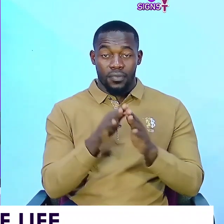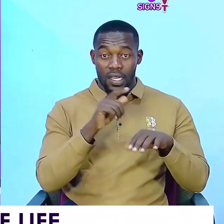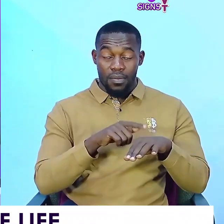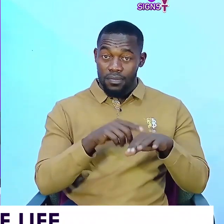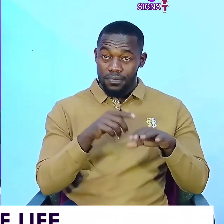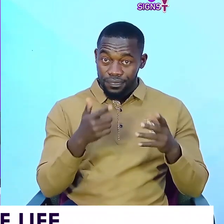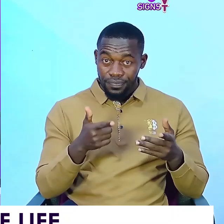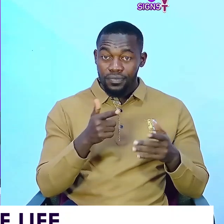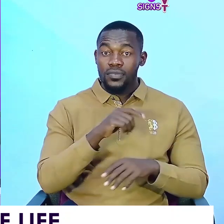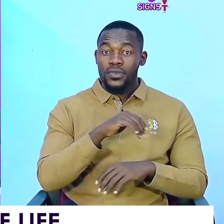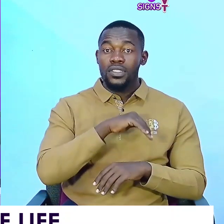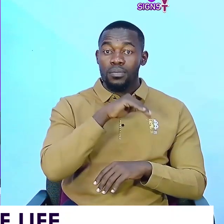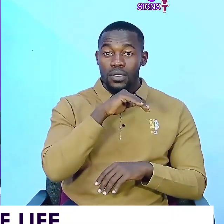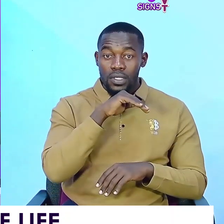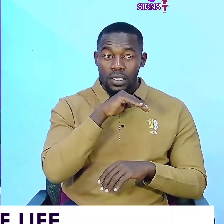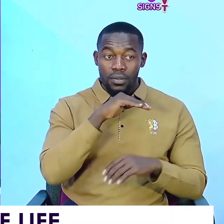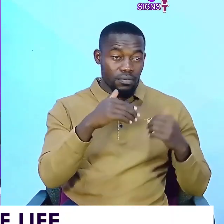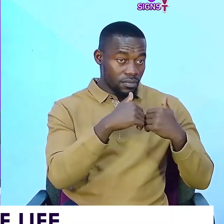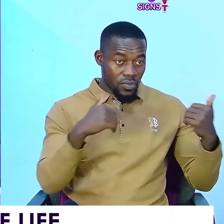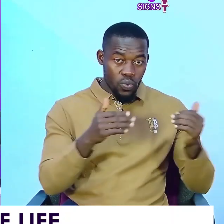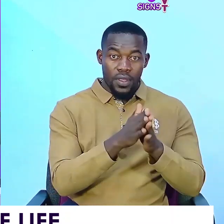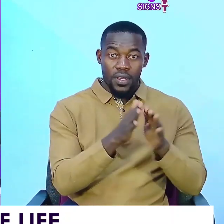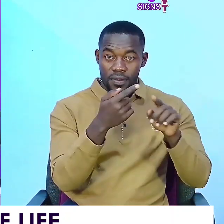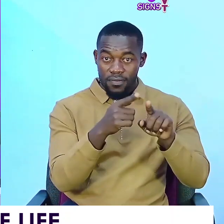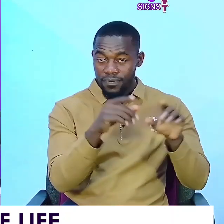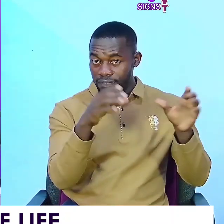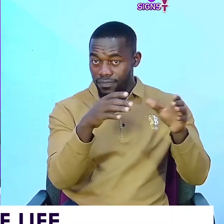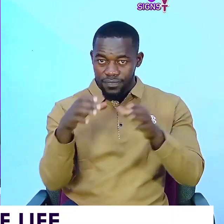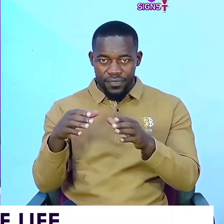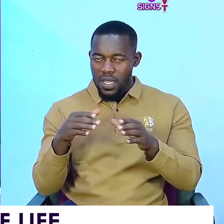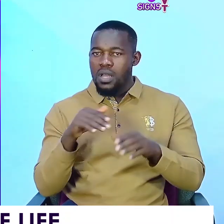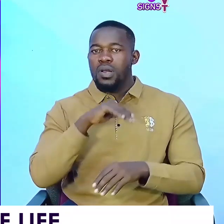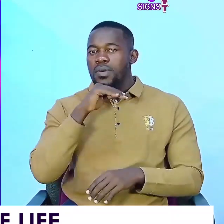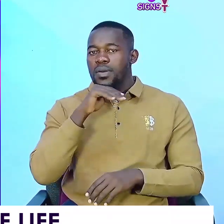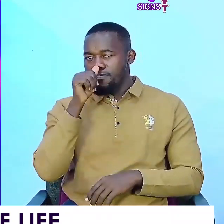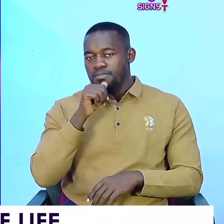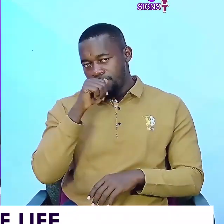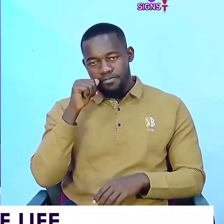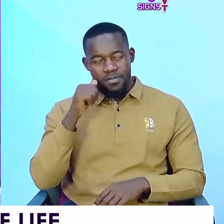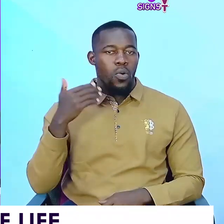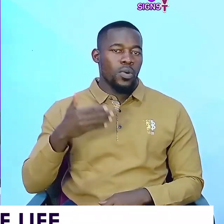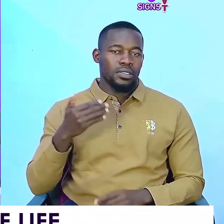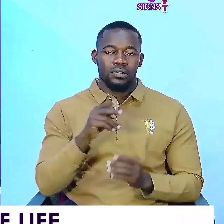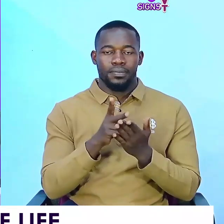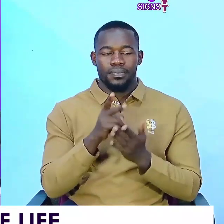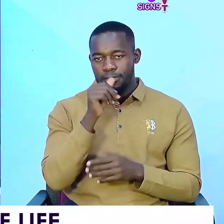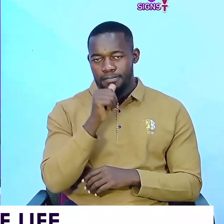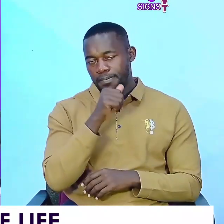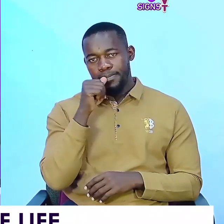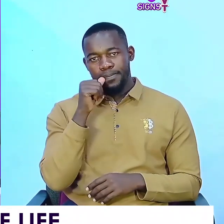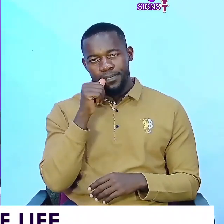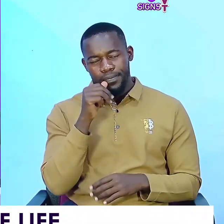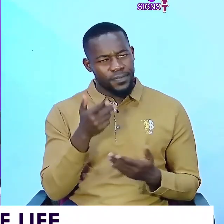he never brought out the information. Some of them, he died with them. Am I right? Yeah, sure. So that's what I'm talking about.